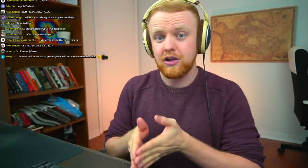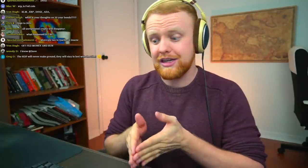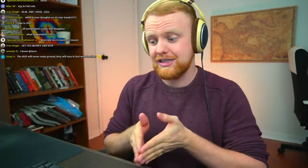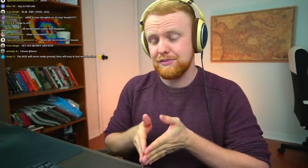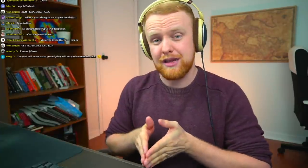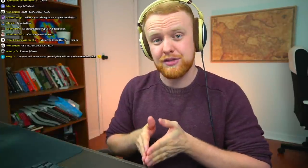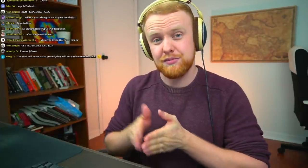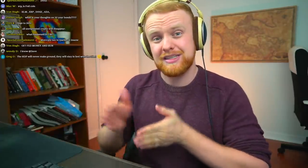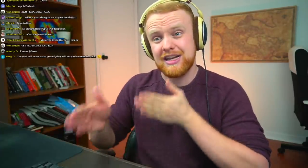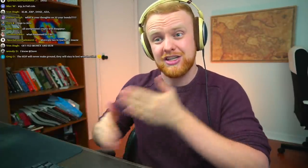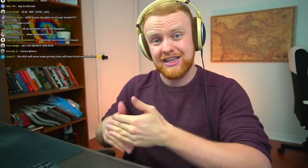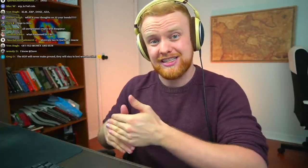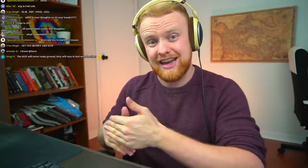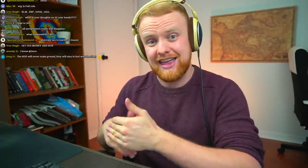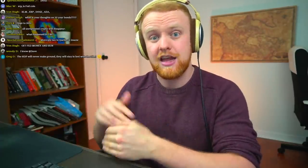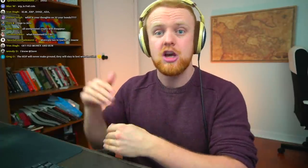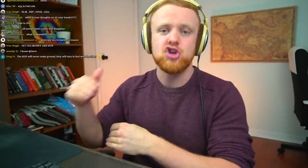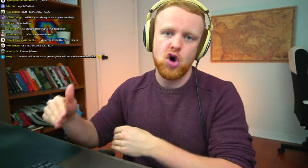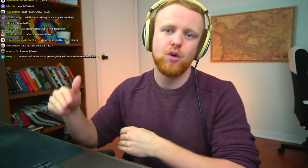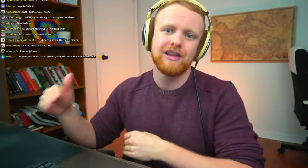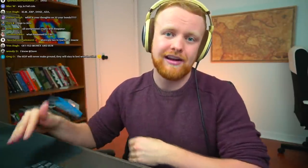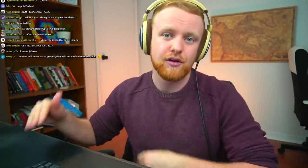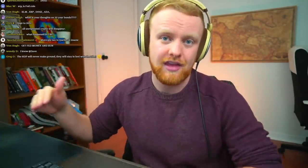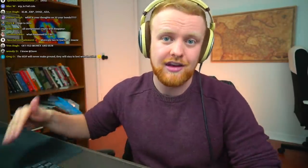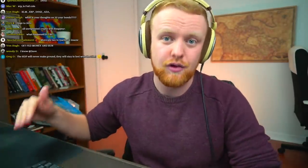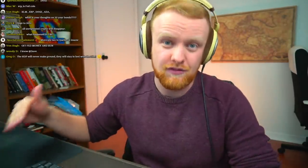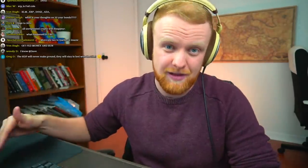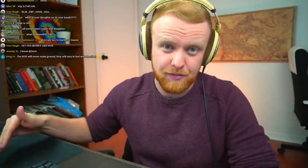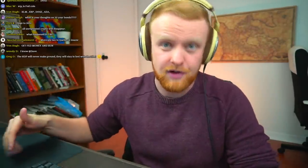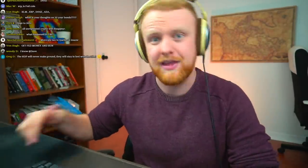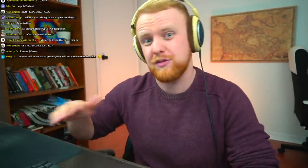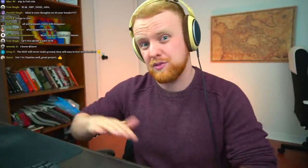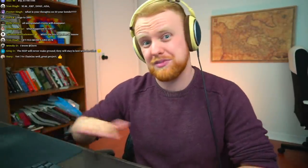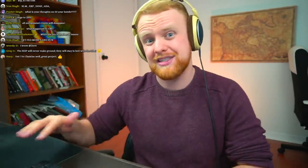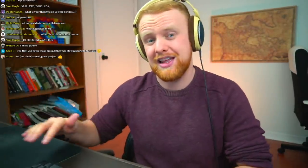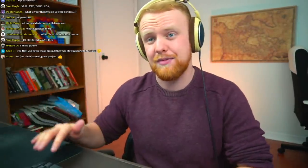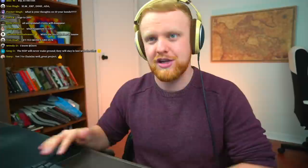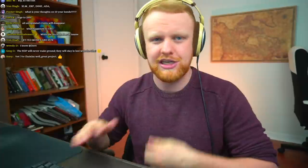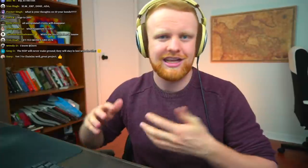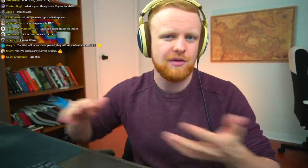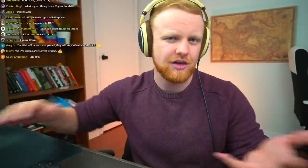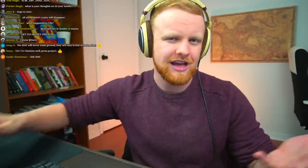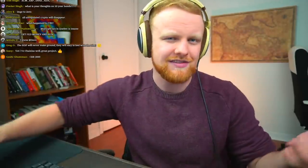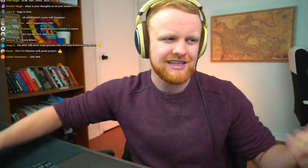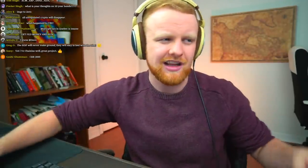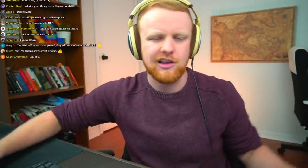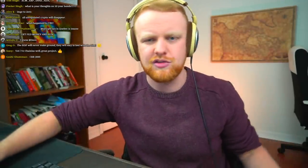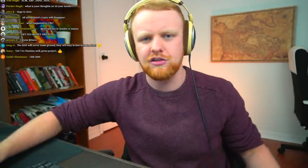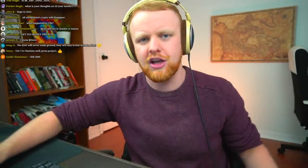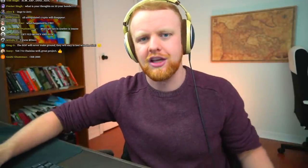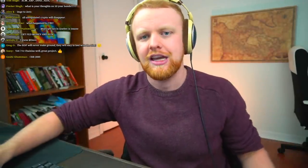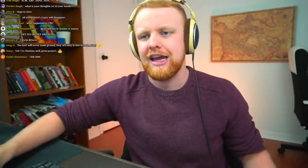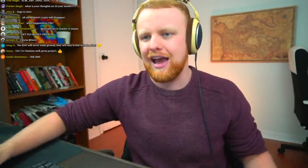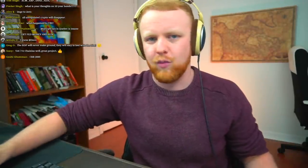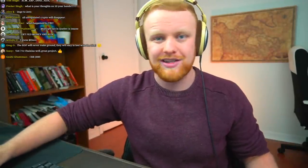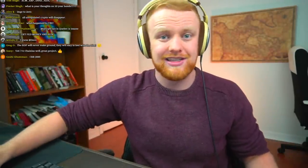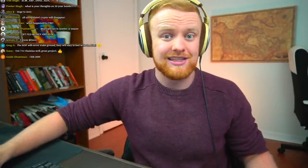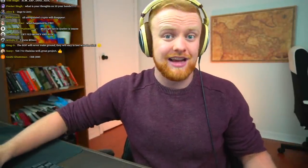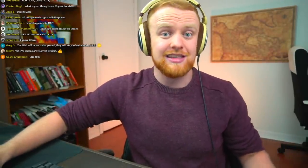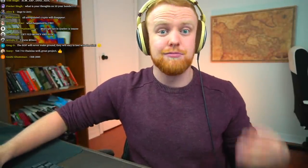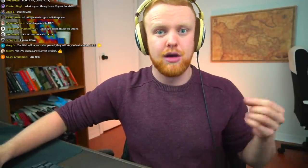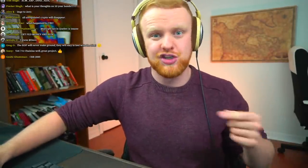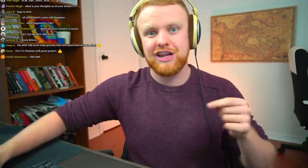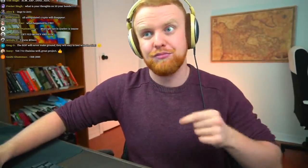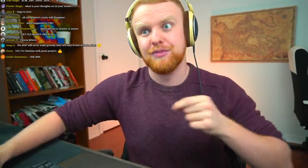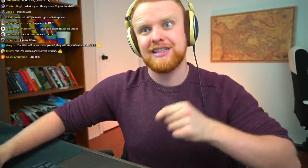well, they're looking to be able to potentially extend that no later than November. That was what was inside the budget. Again, we're going to have to take a closer look at what's